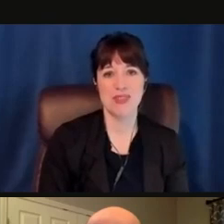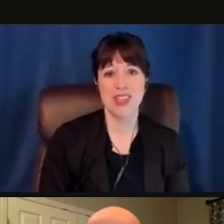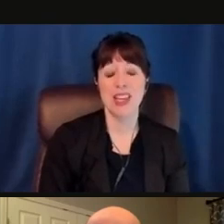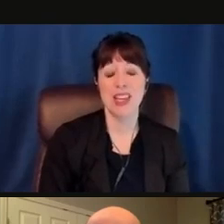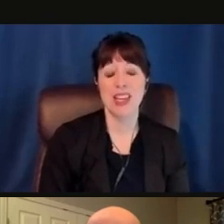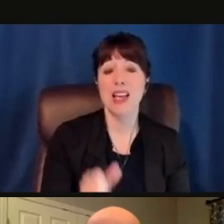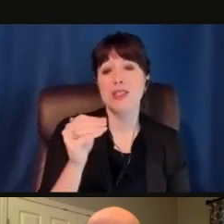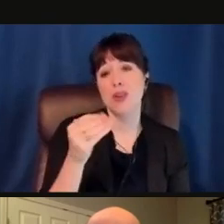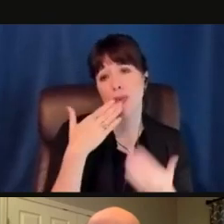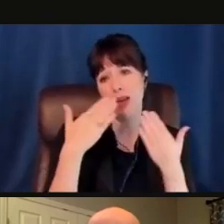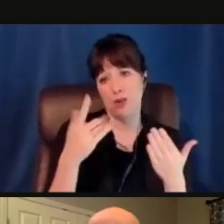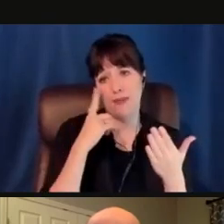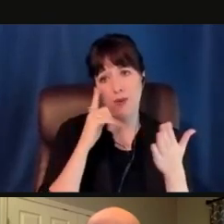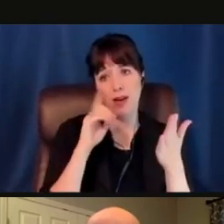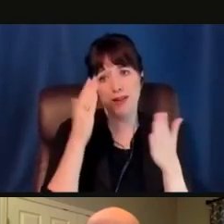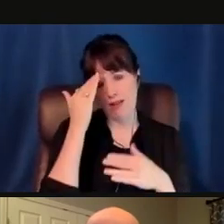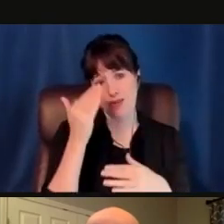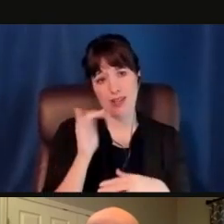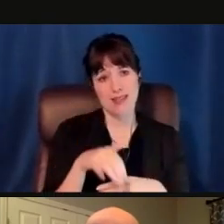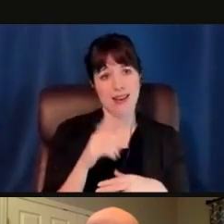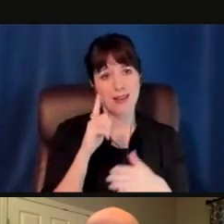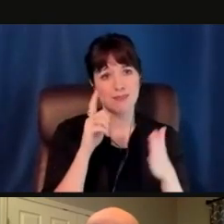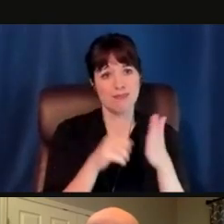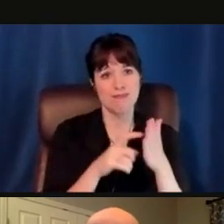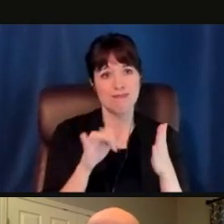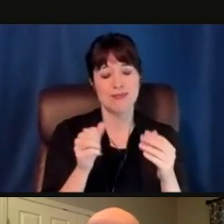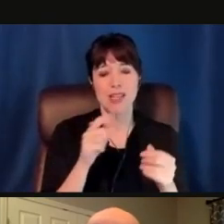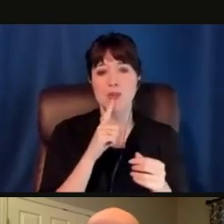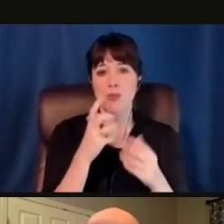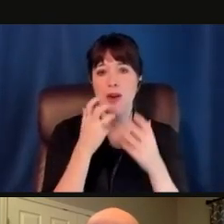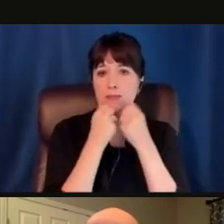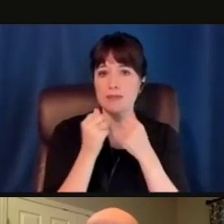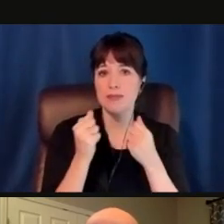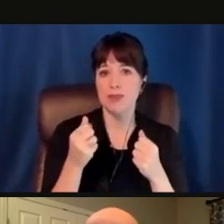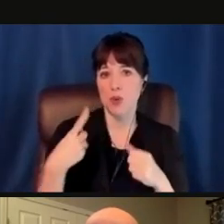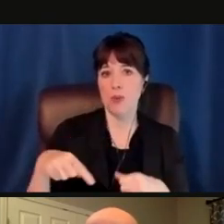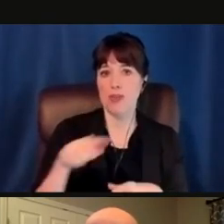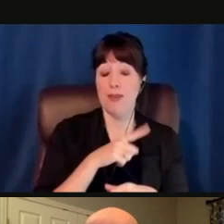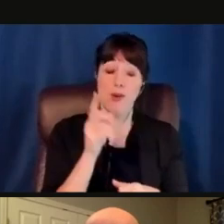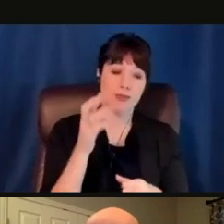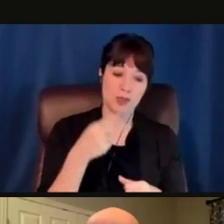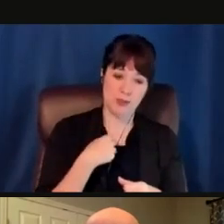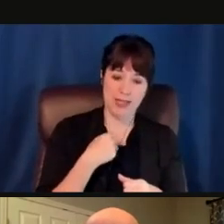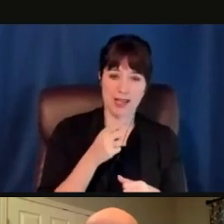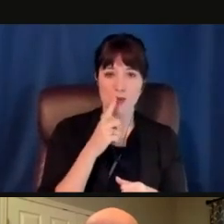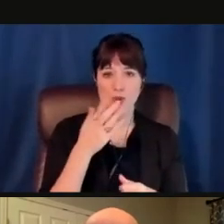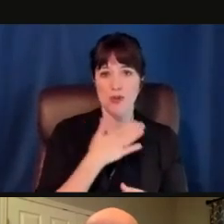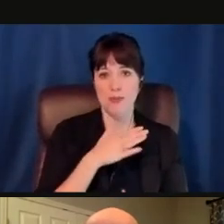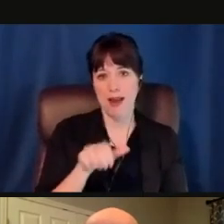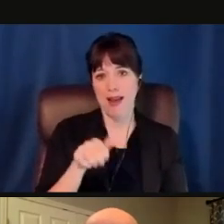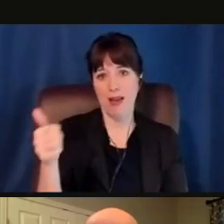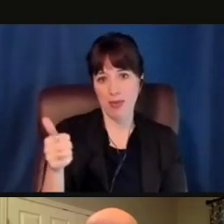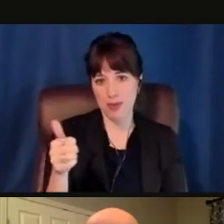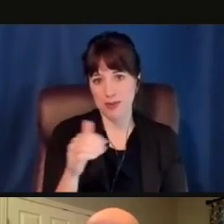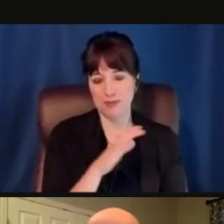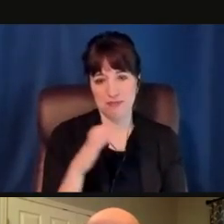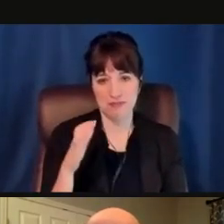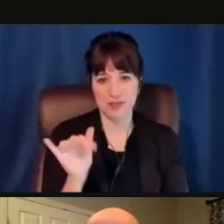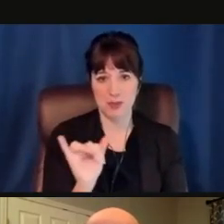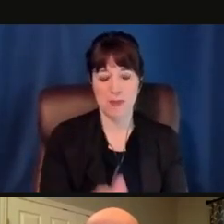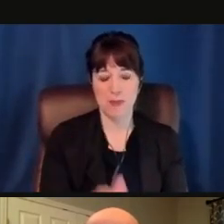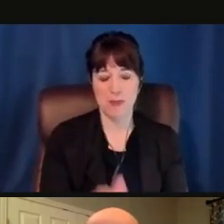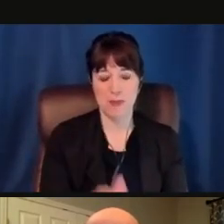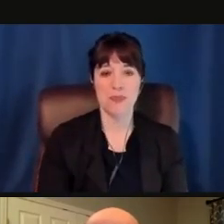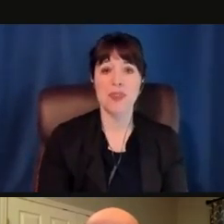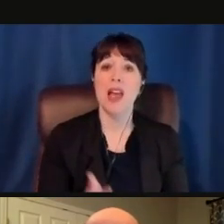So thank you for acknowledging that. It really means a lot to those of us, well, it's to me, I'm sure to my other colleagues as well. I